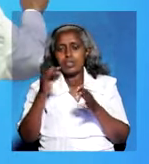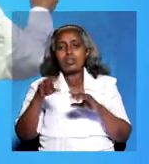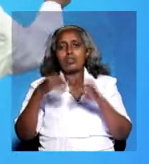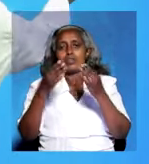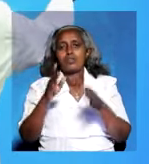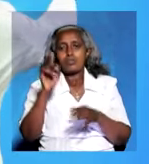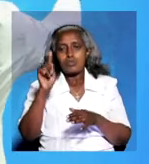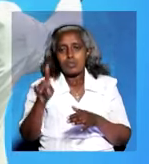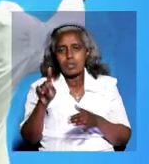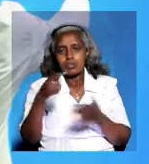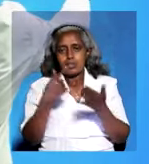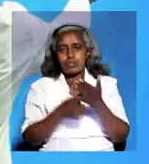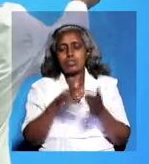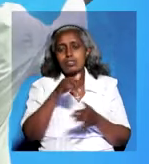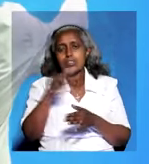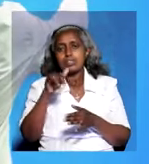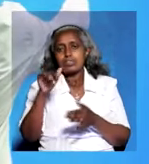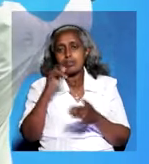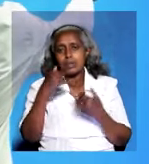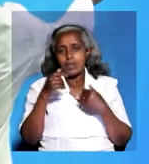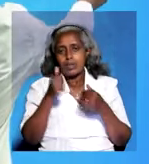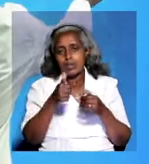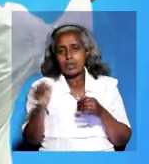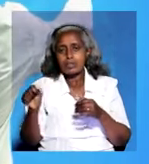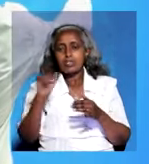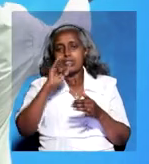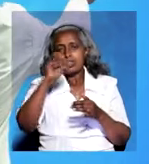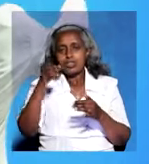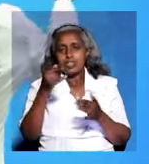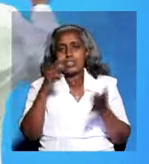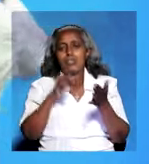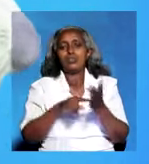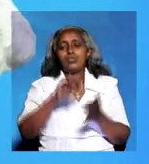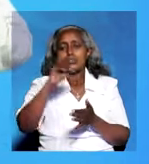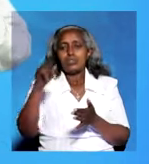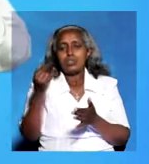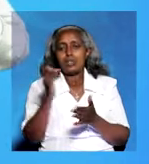1. This is same as J dot J.